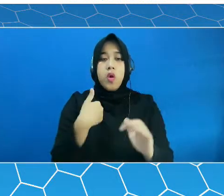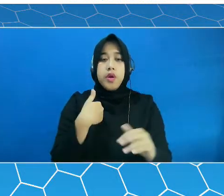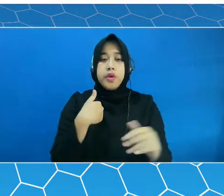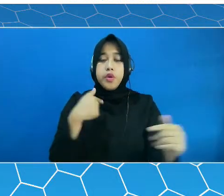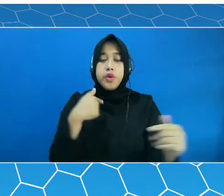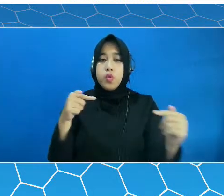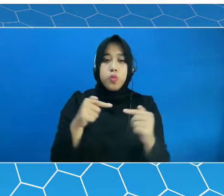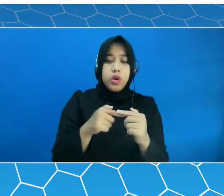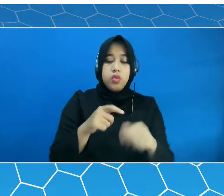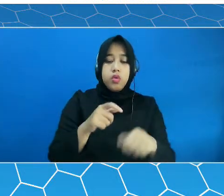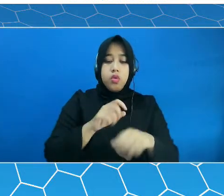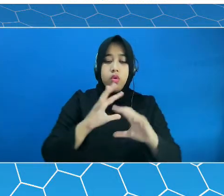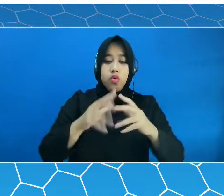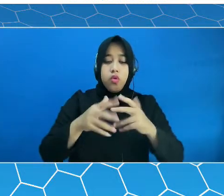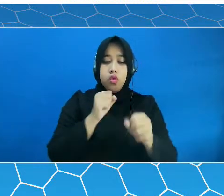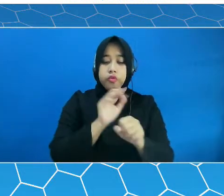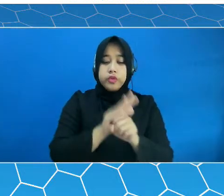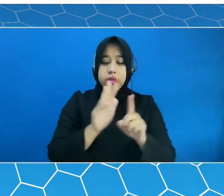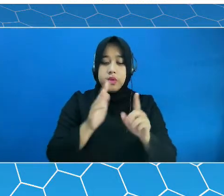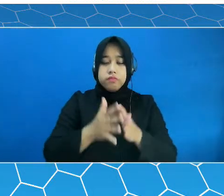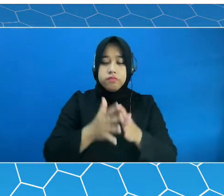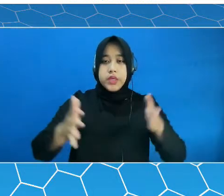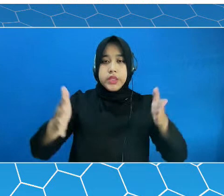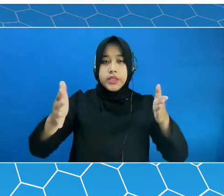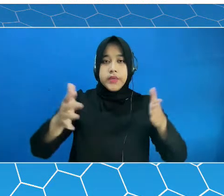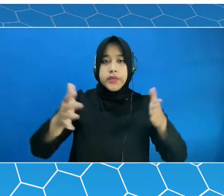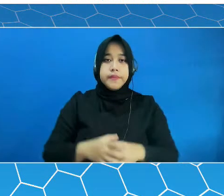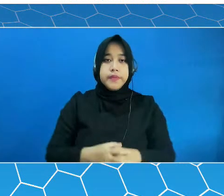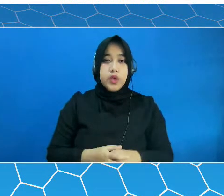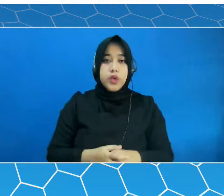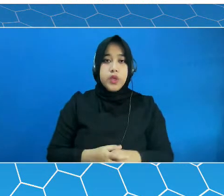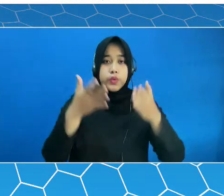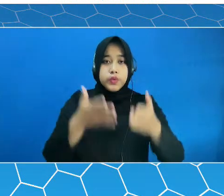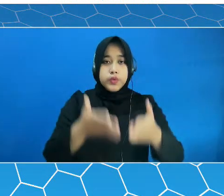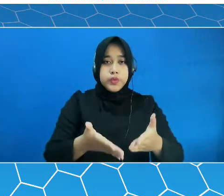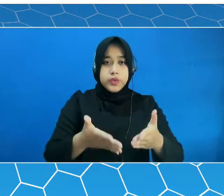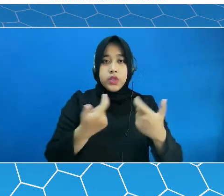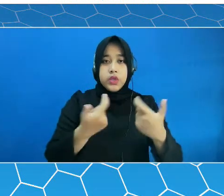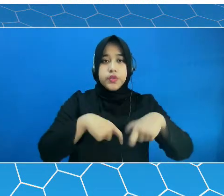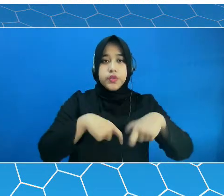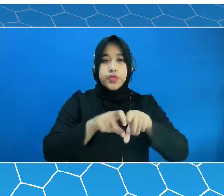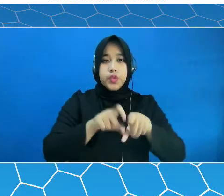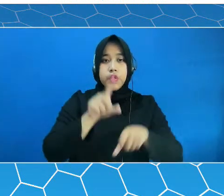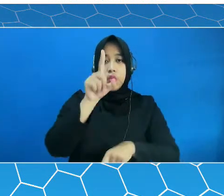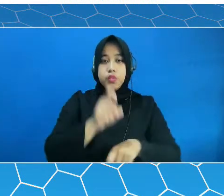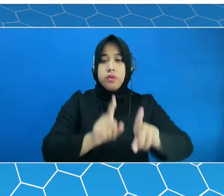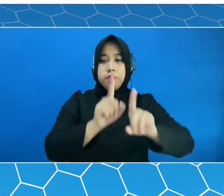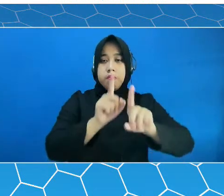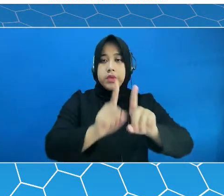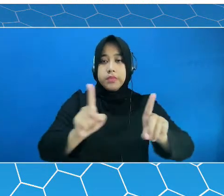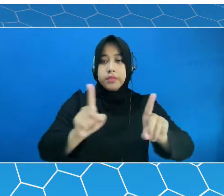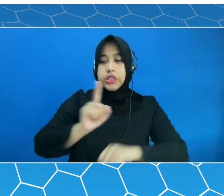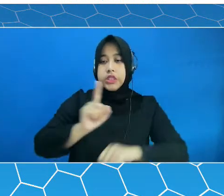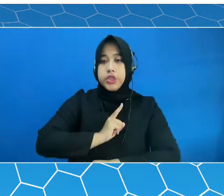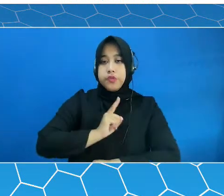to individual patient need. Because it is delivered remotely in the community